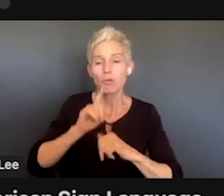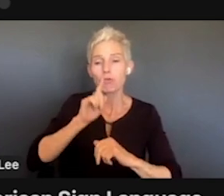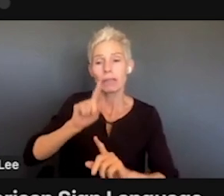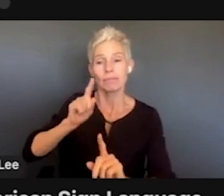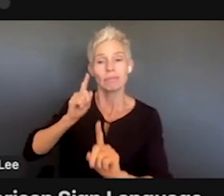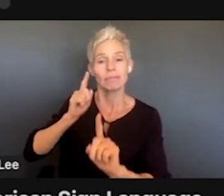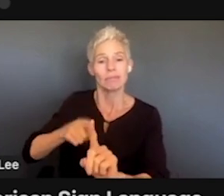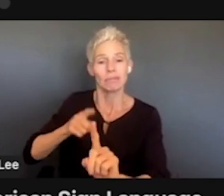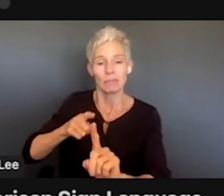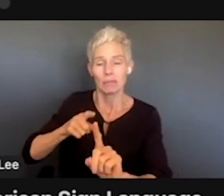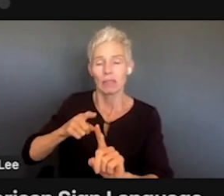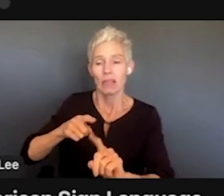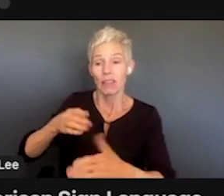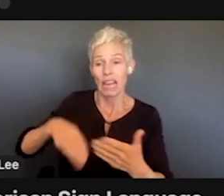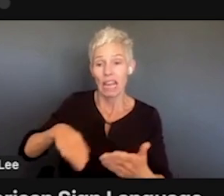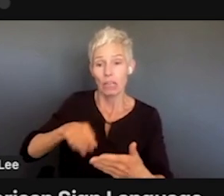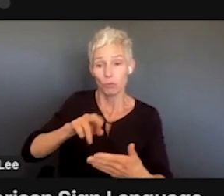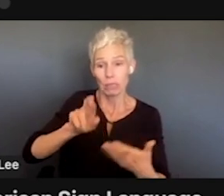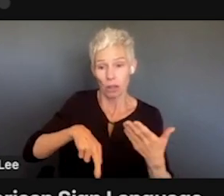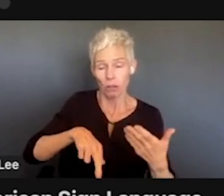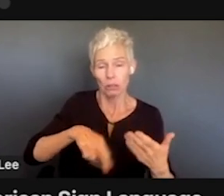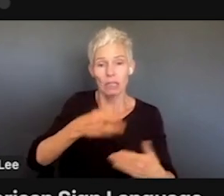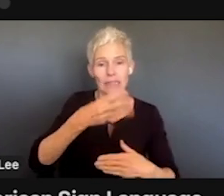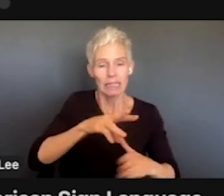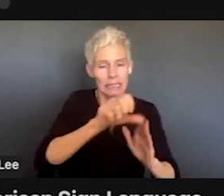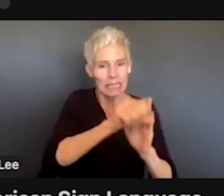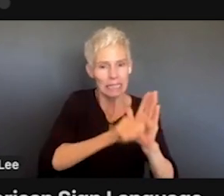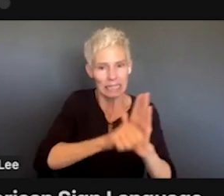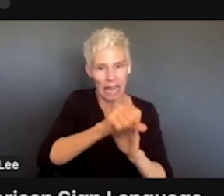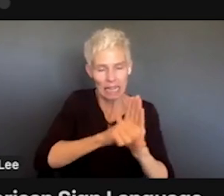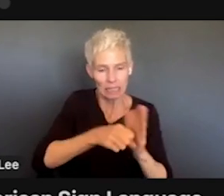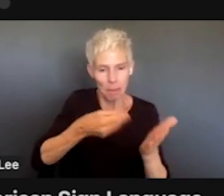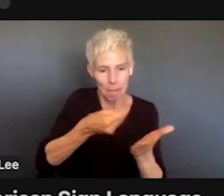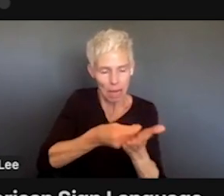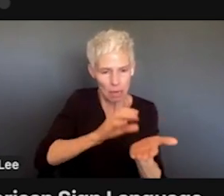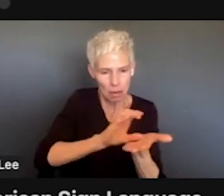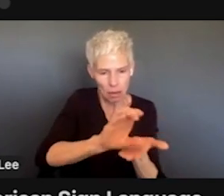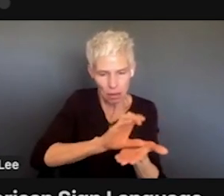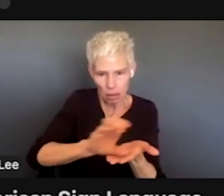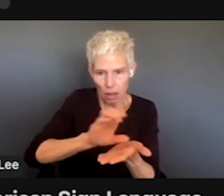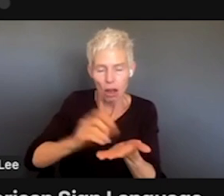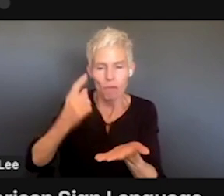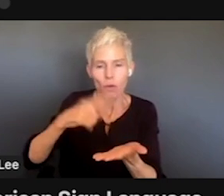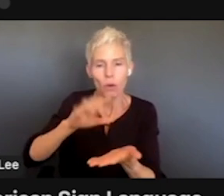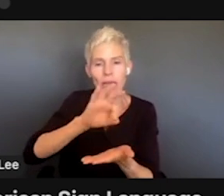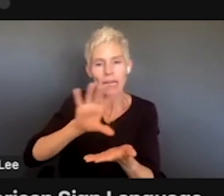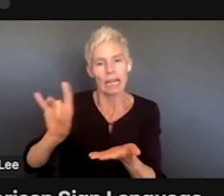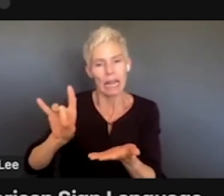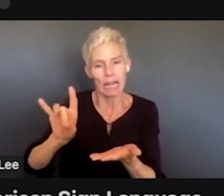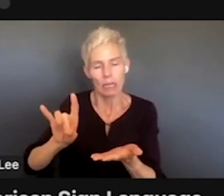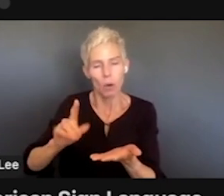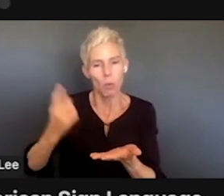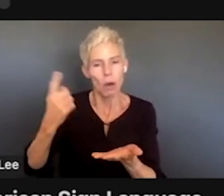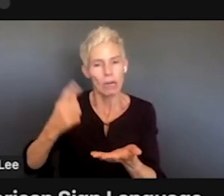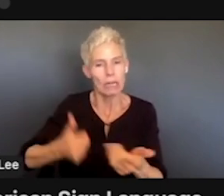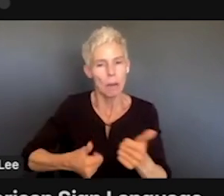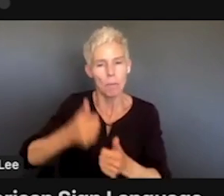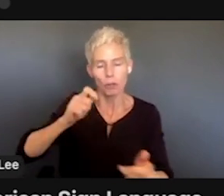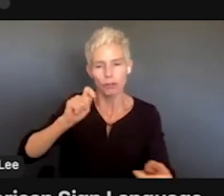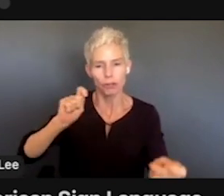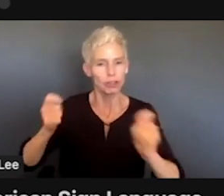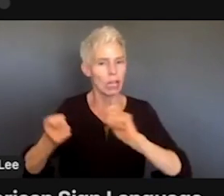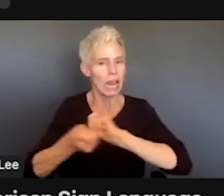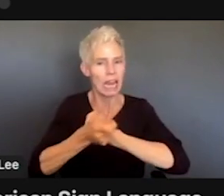16 states materially funding 988, one of the most transformative movements of the behavioral